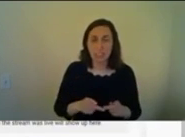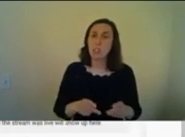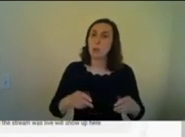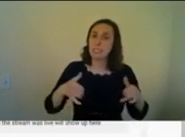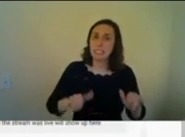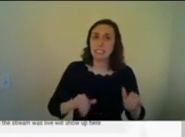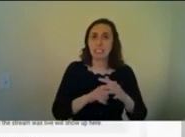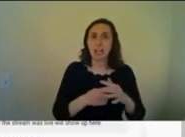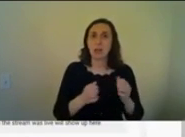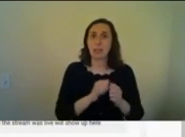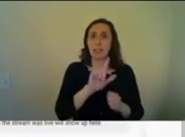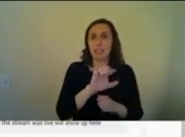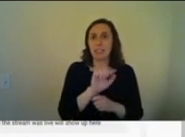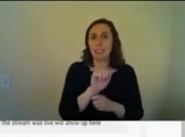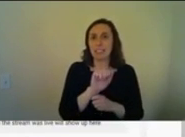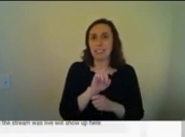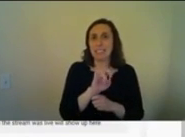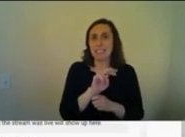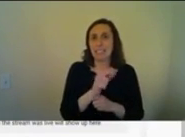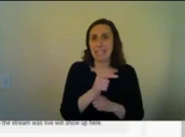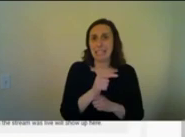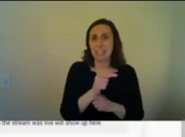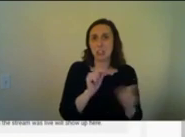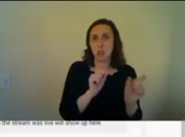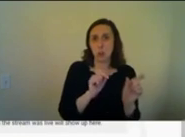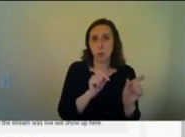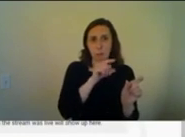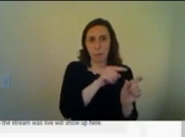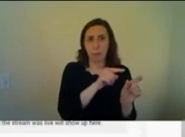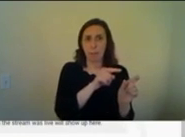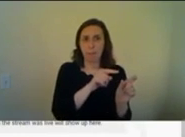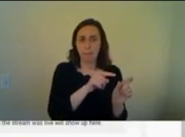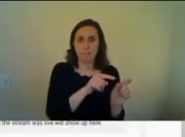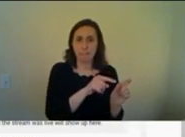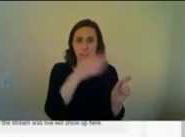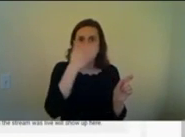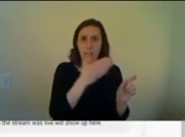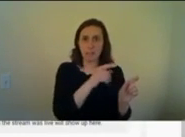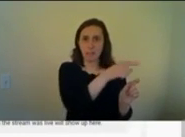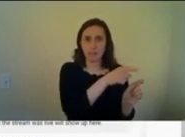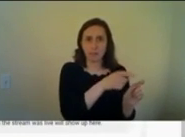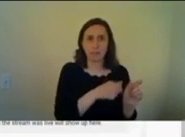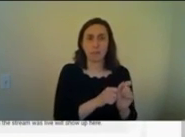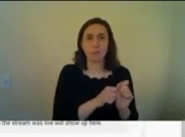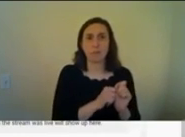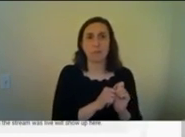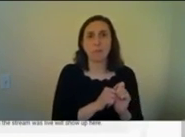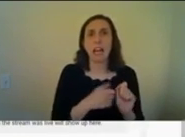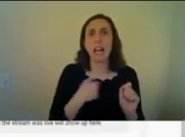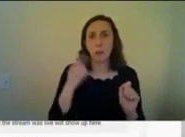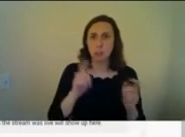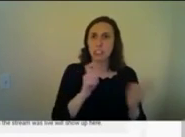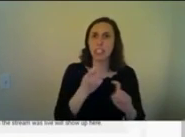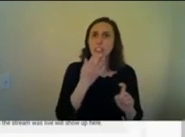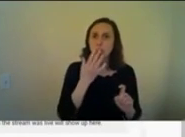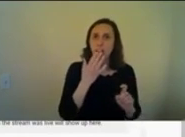So my leading term, and I'm going to alternate down my color palette as I do each term, just so I can focus on each term.